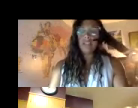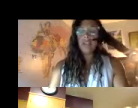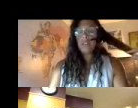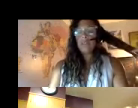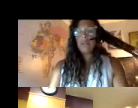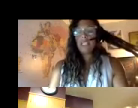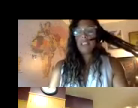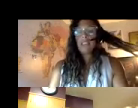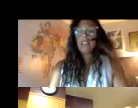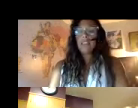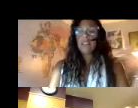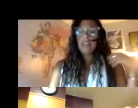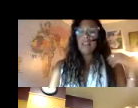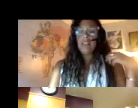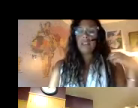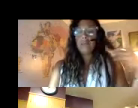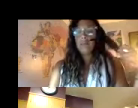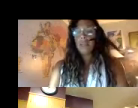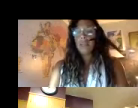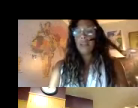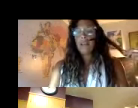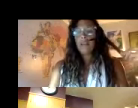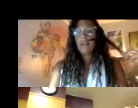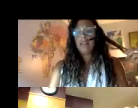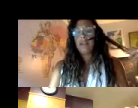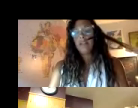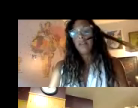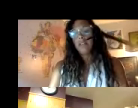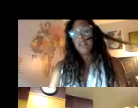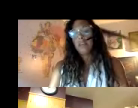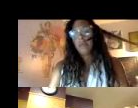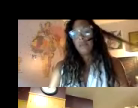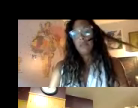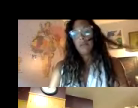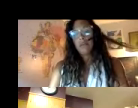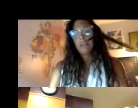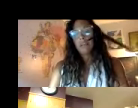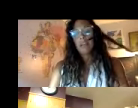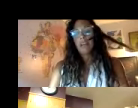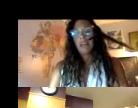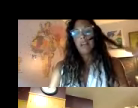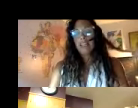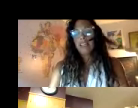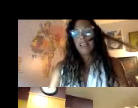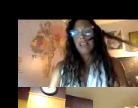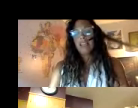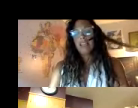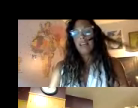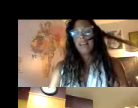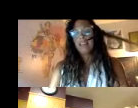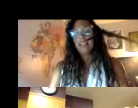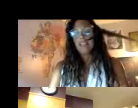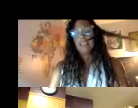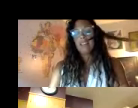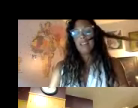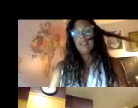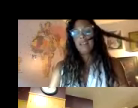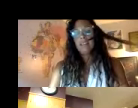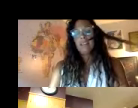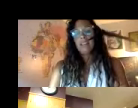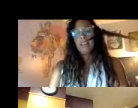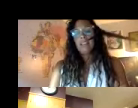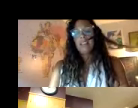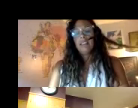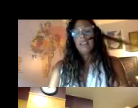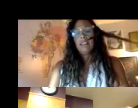Hudson-Bergen light rail line. And this is really the more established